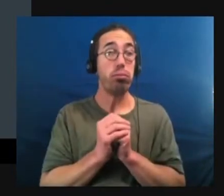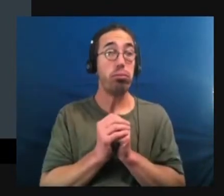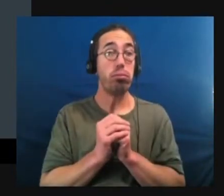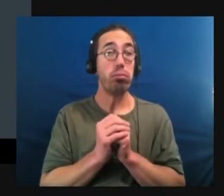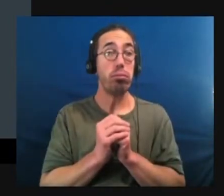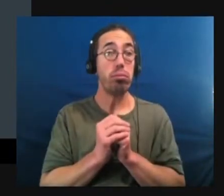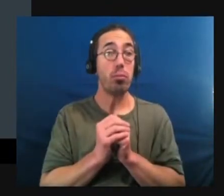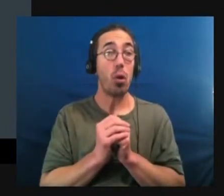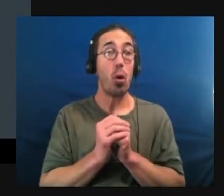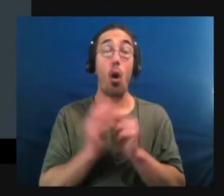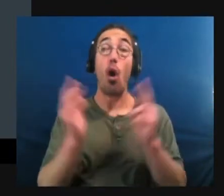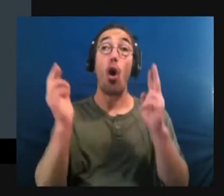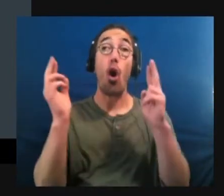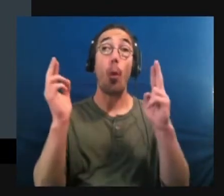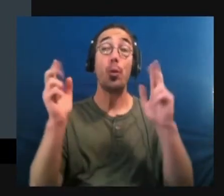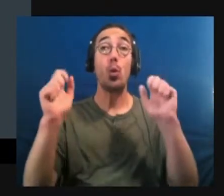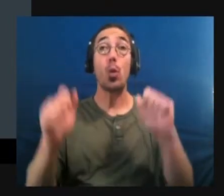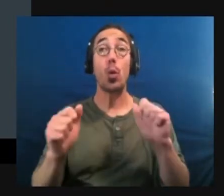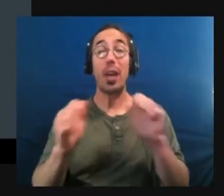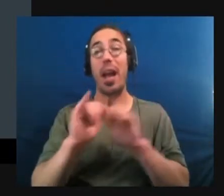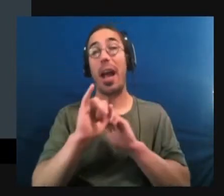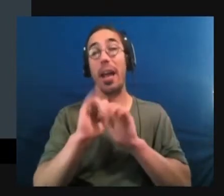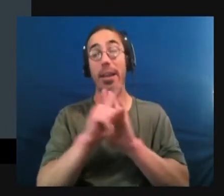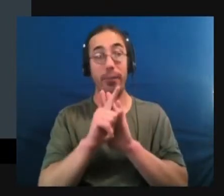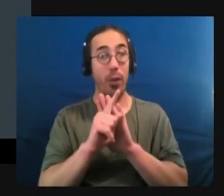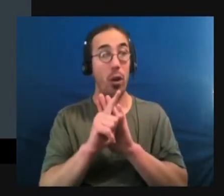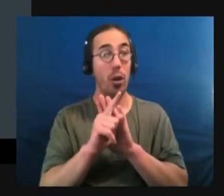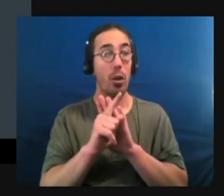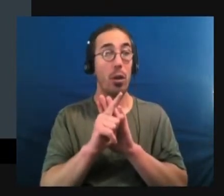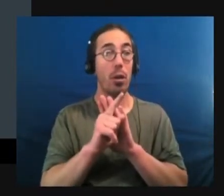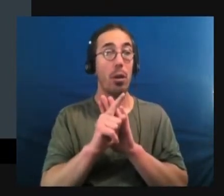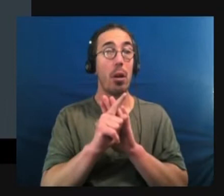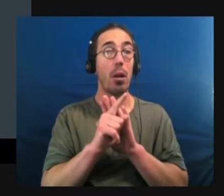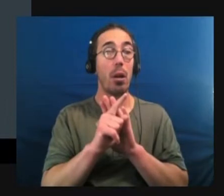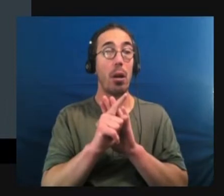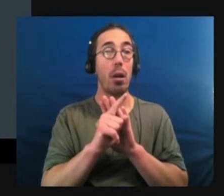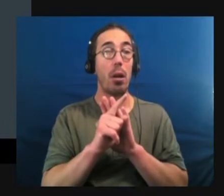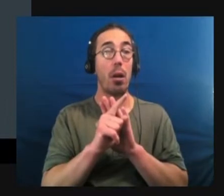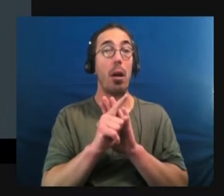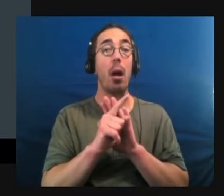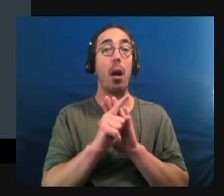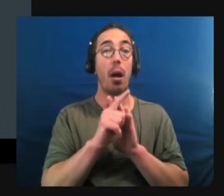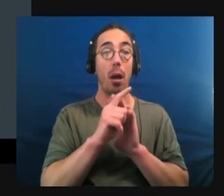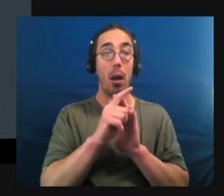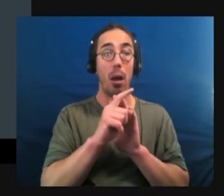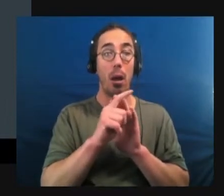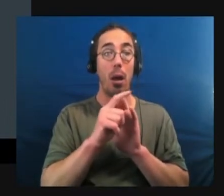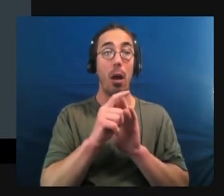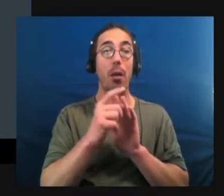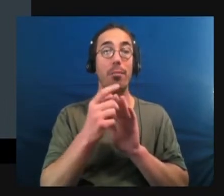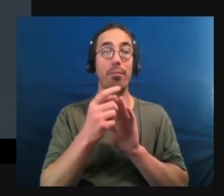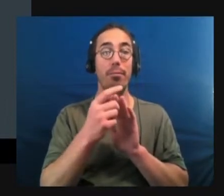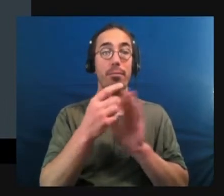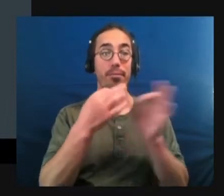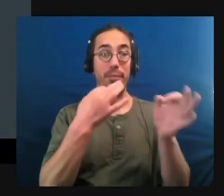able to. Identify current literature on parenting practices, discuss